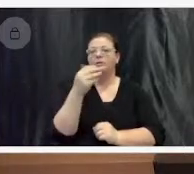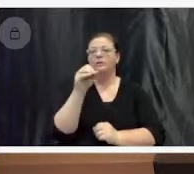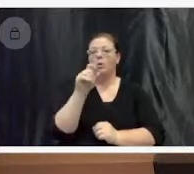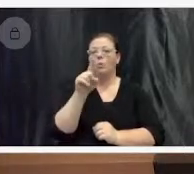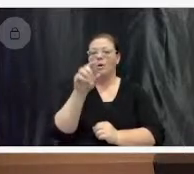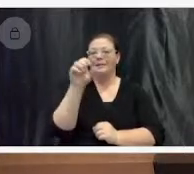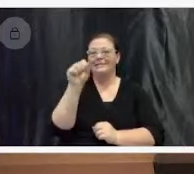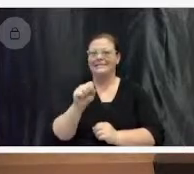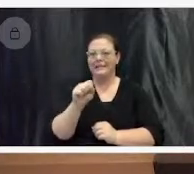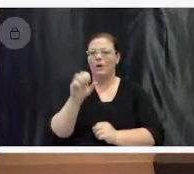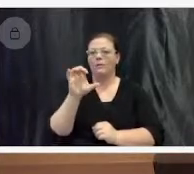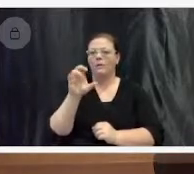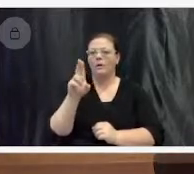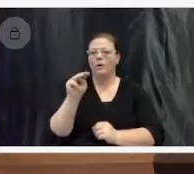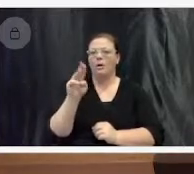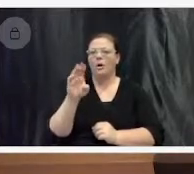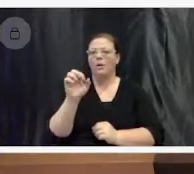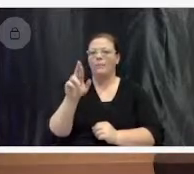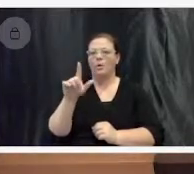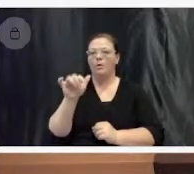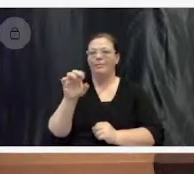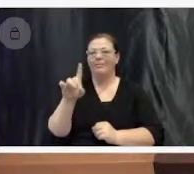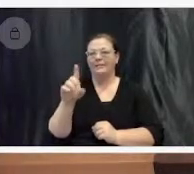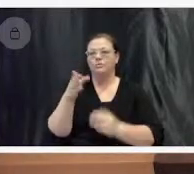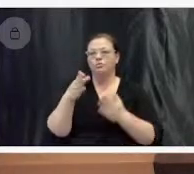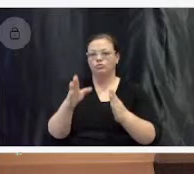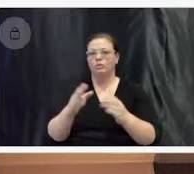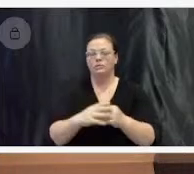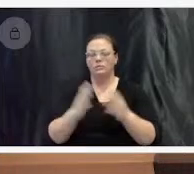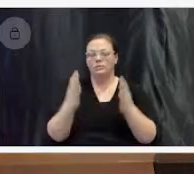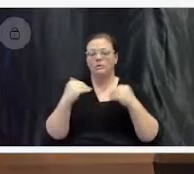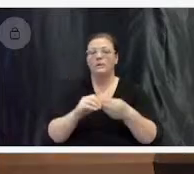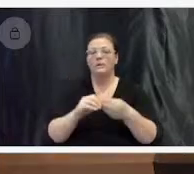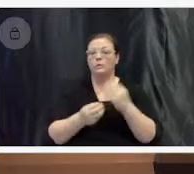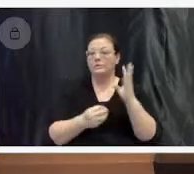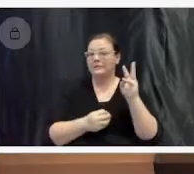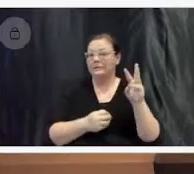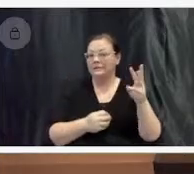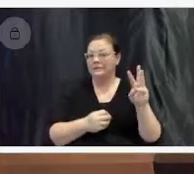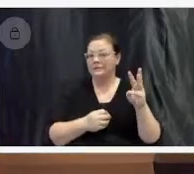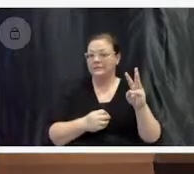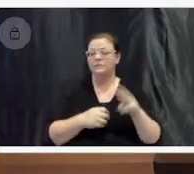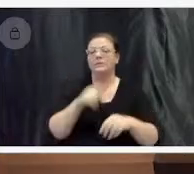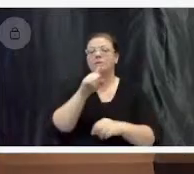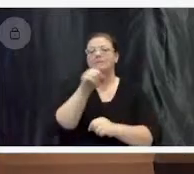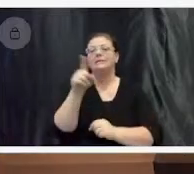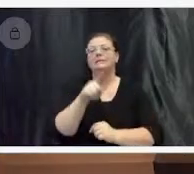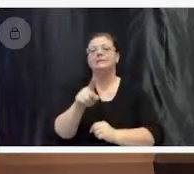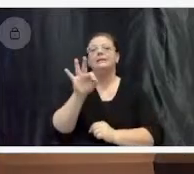1301 South Cumberland Street. Item 16,